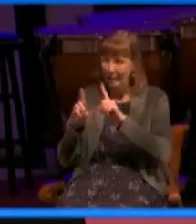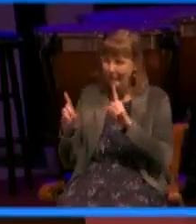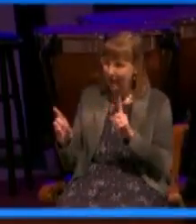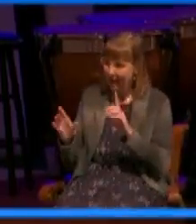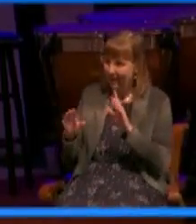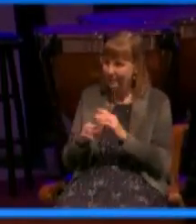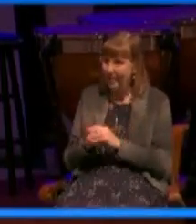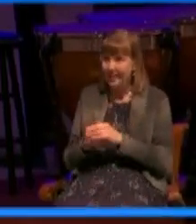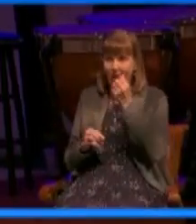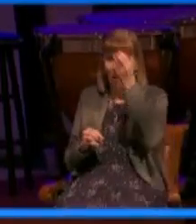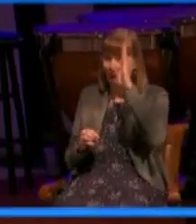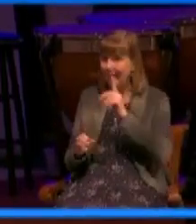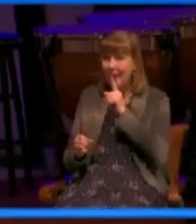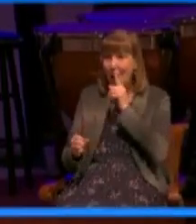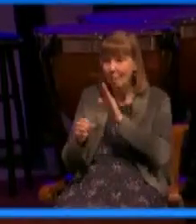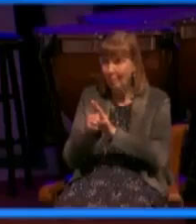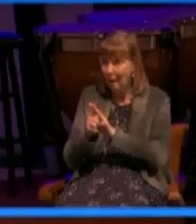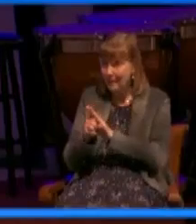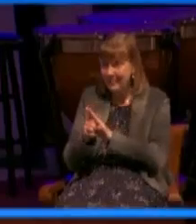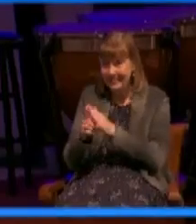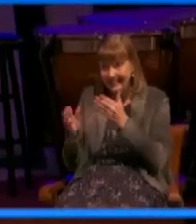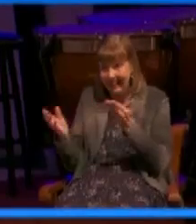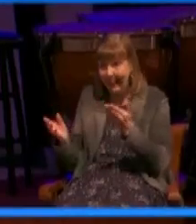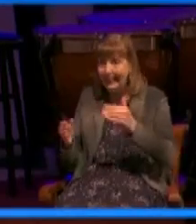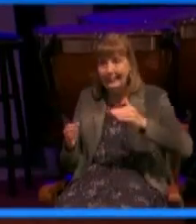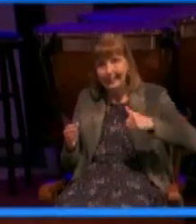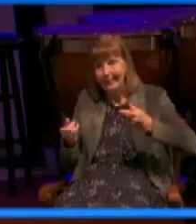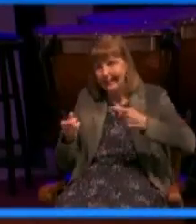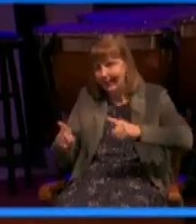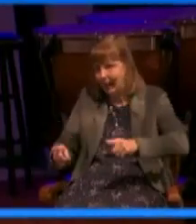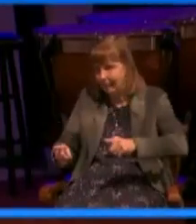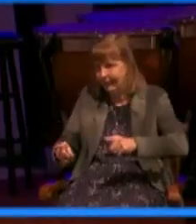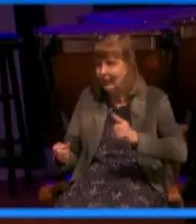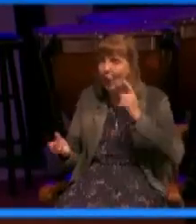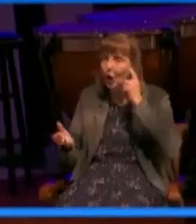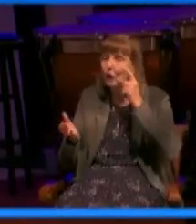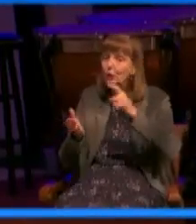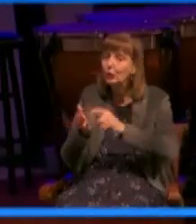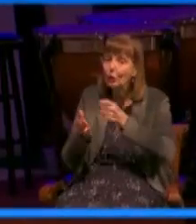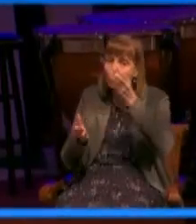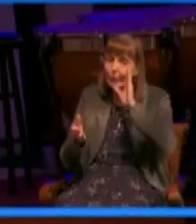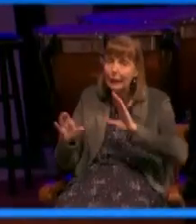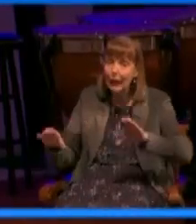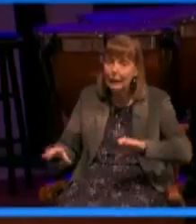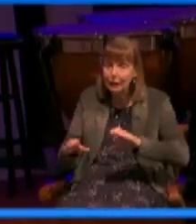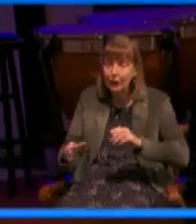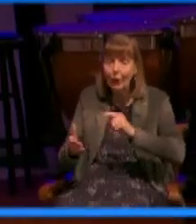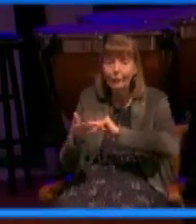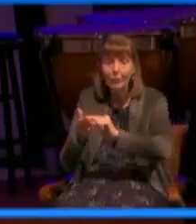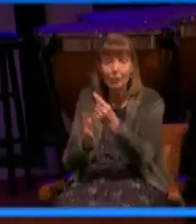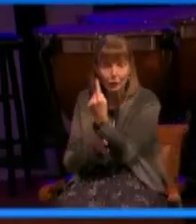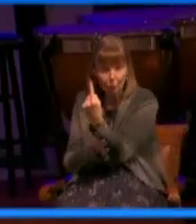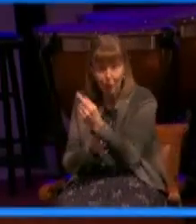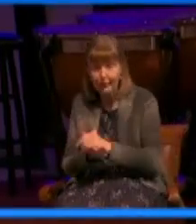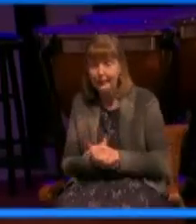not taken place. But notice what God does. Look at verse 1. He says, when Abram